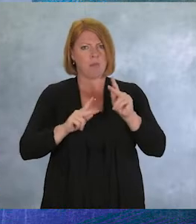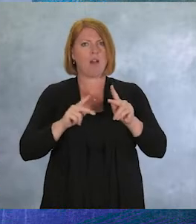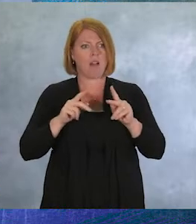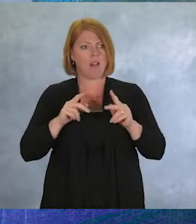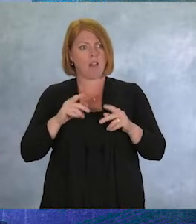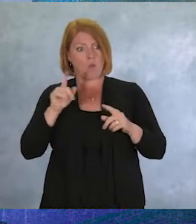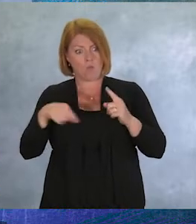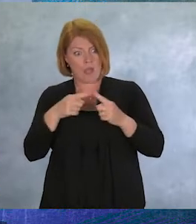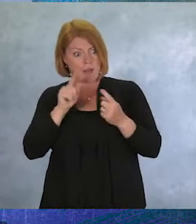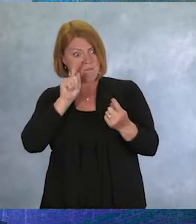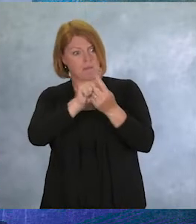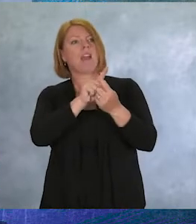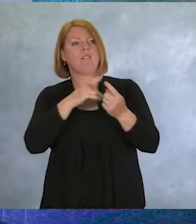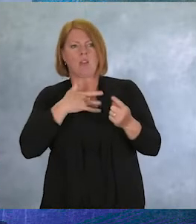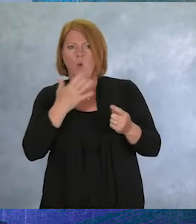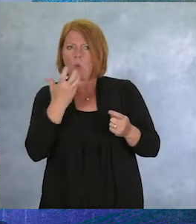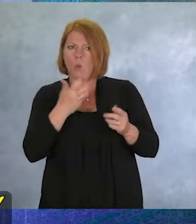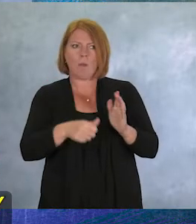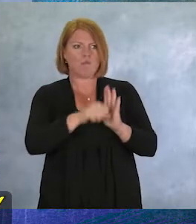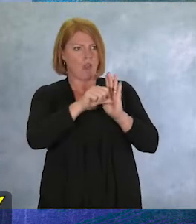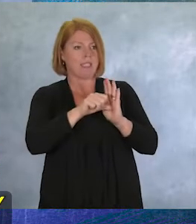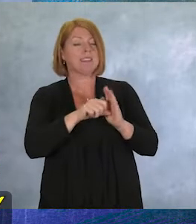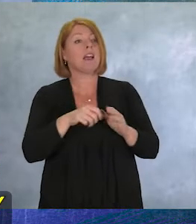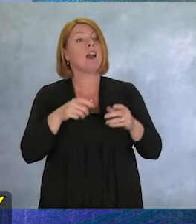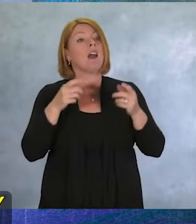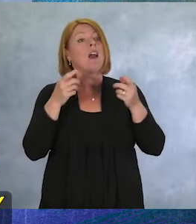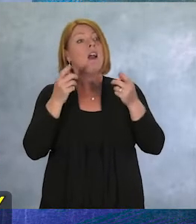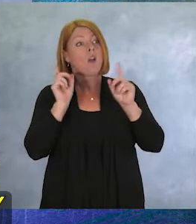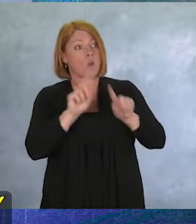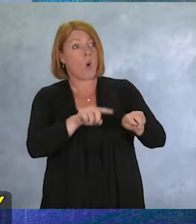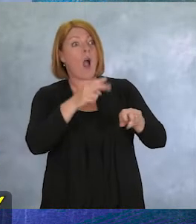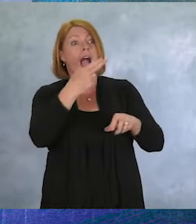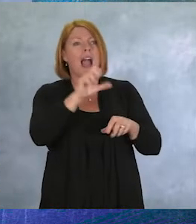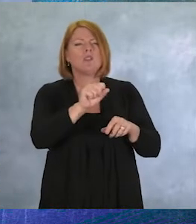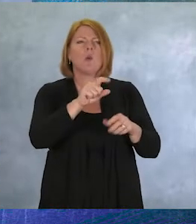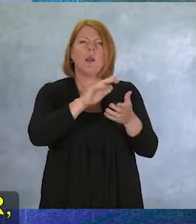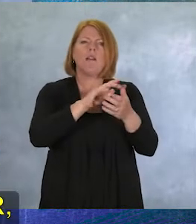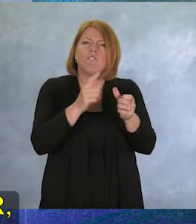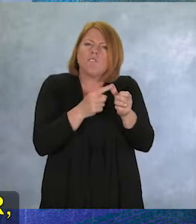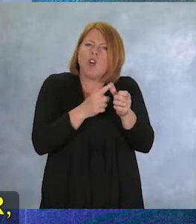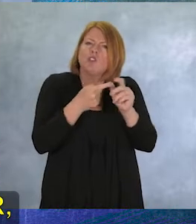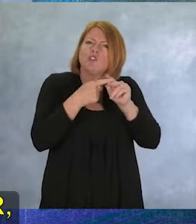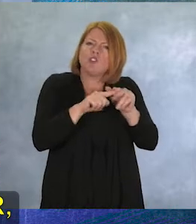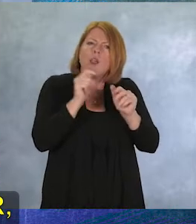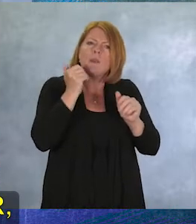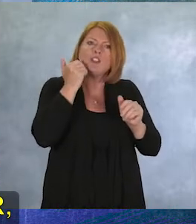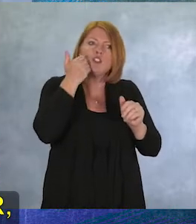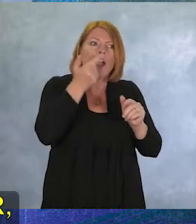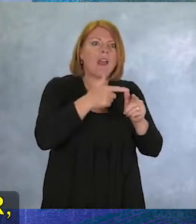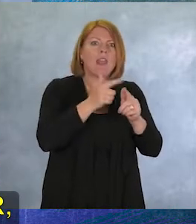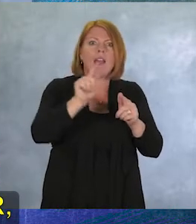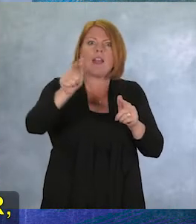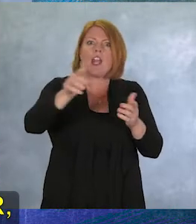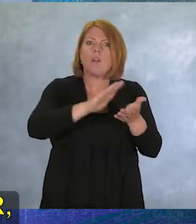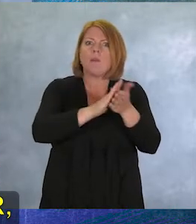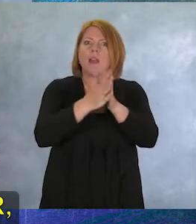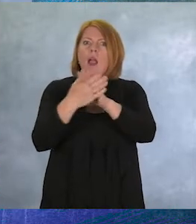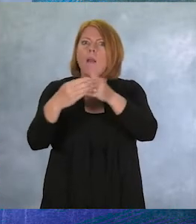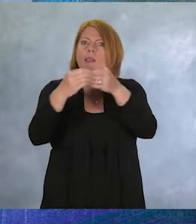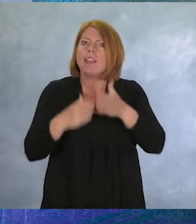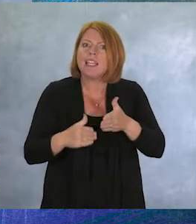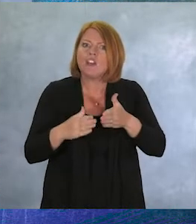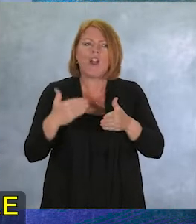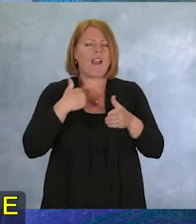him. While at Tempe High School, he went from somewhat shy to a leader with a great sense of humor and a fun-loving